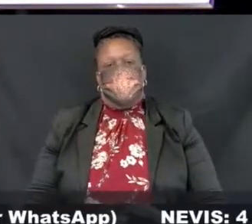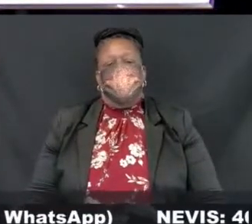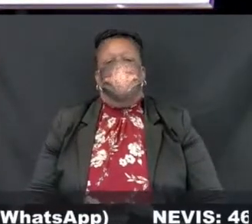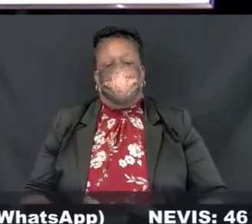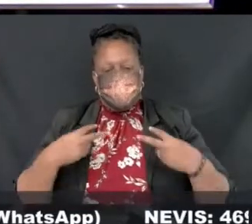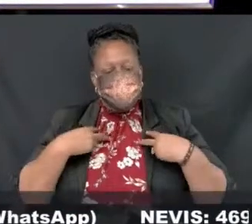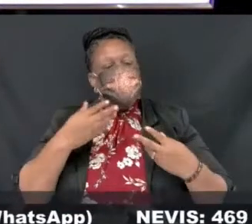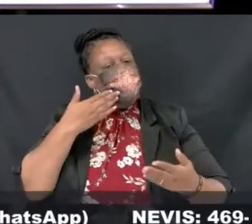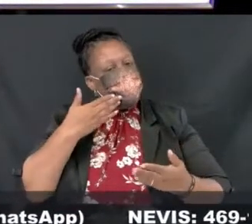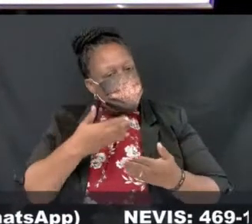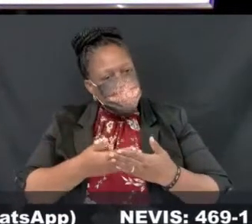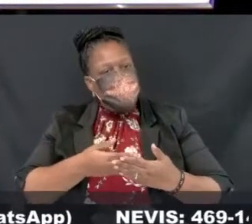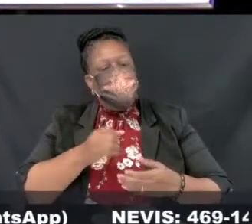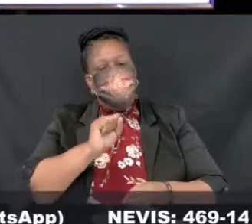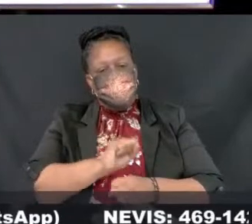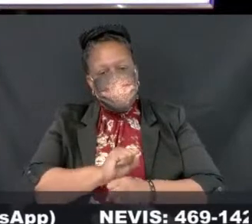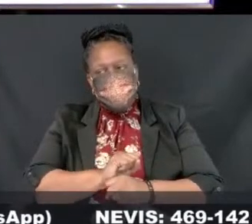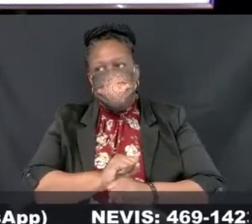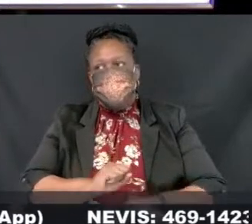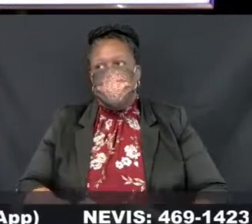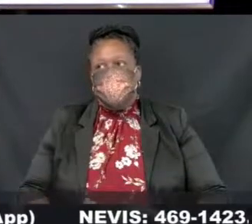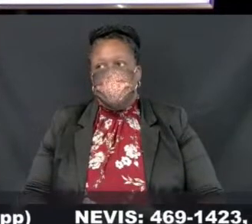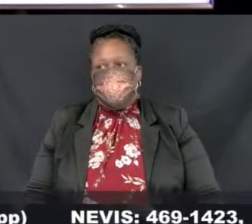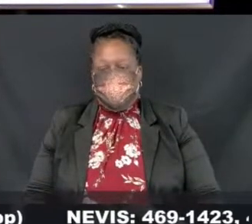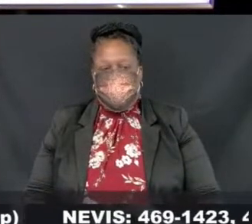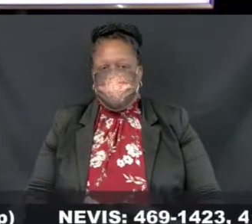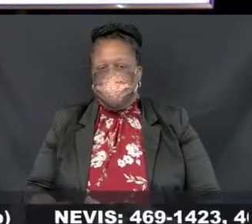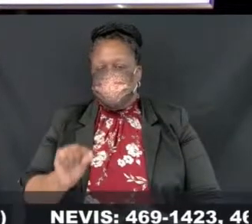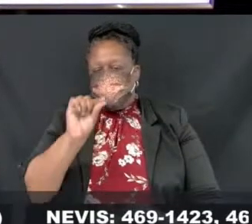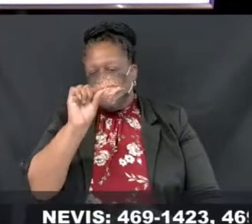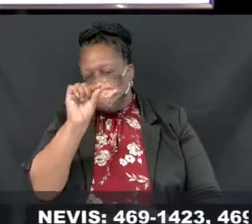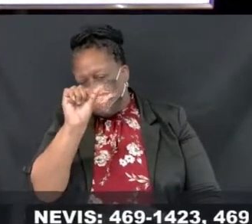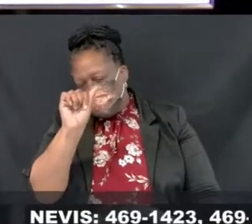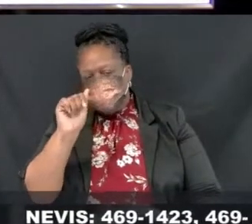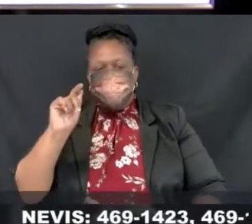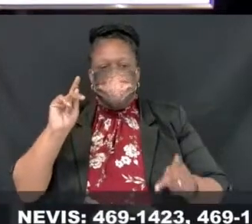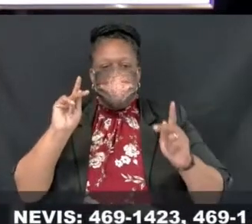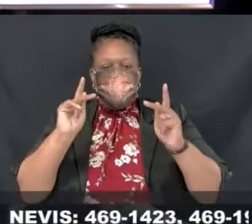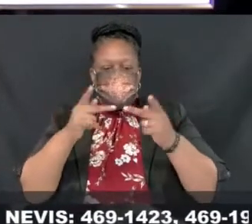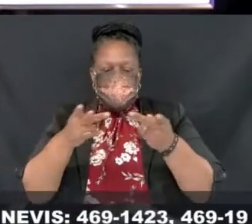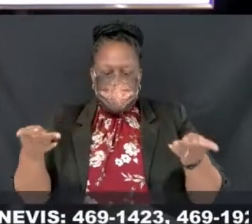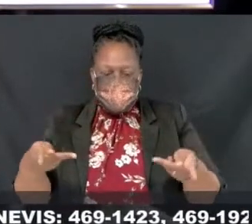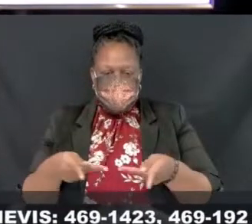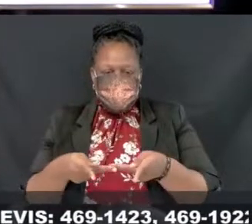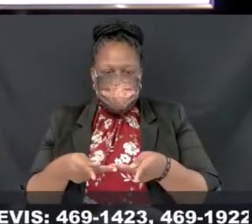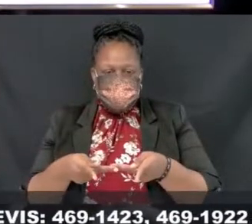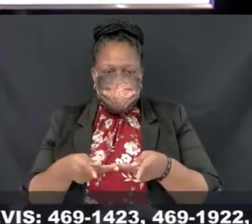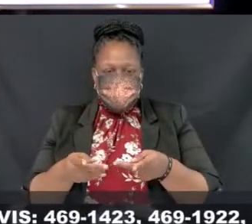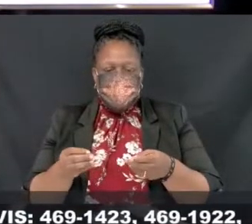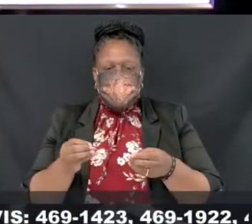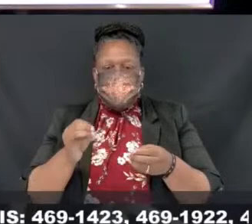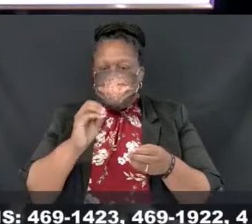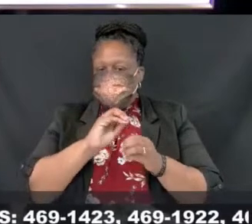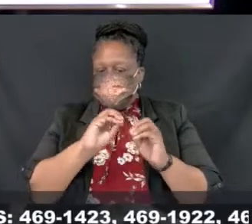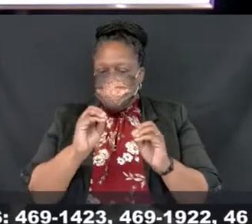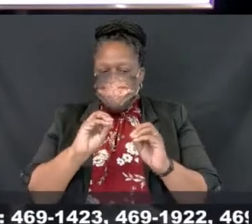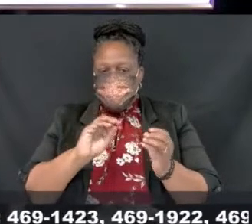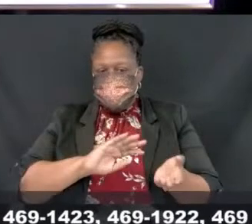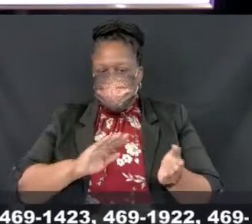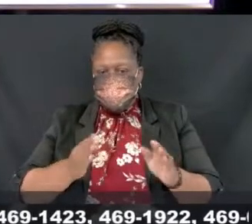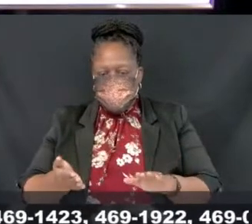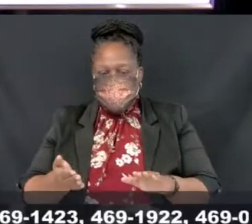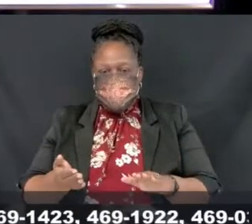this, as we were one of the few nations to have had 0 deaths and no major hospitalizations as a result